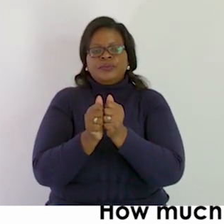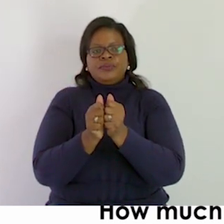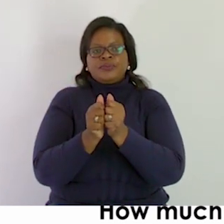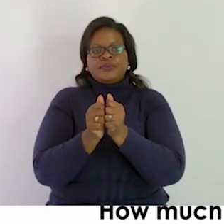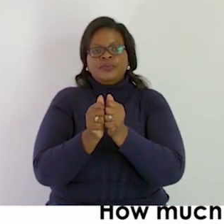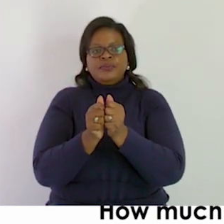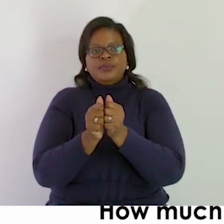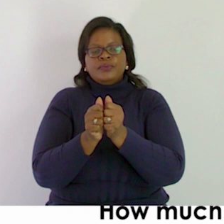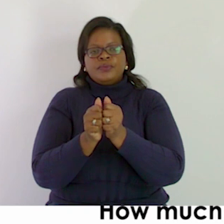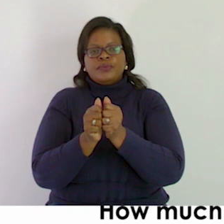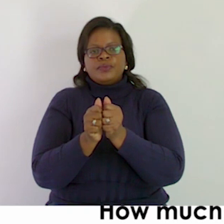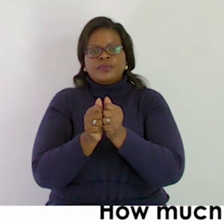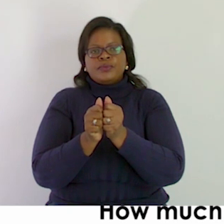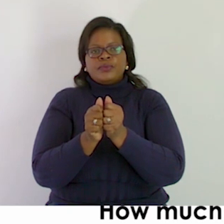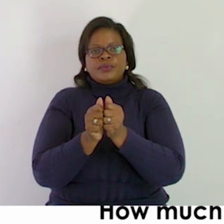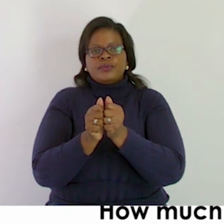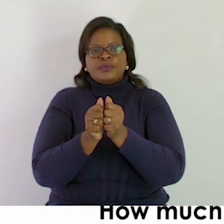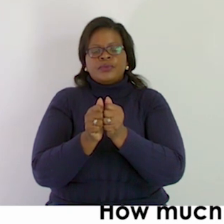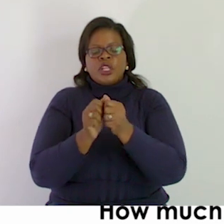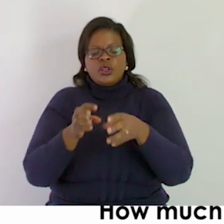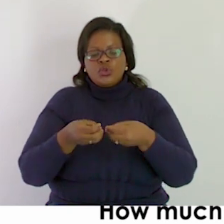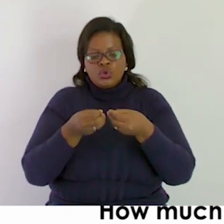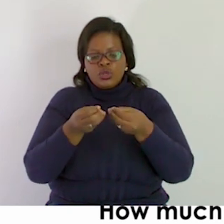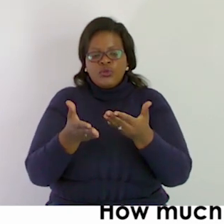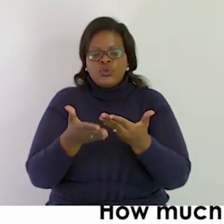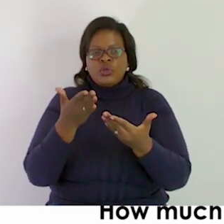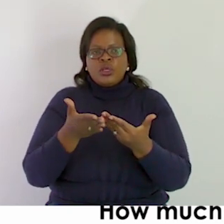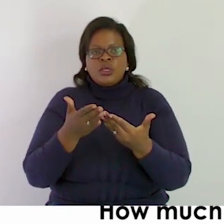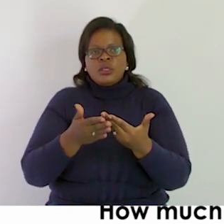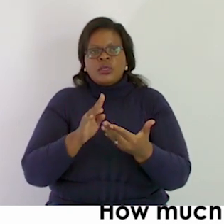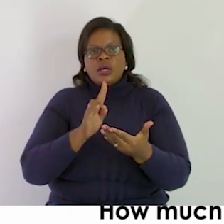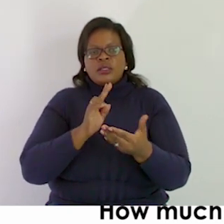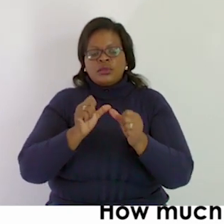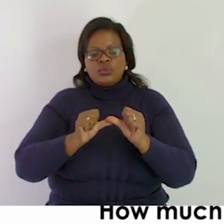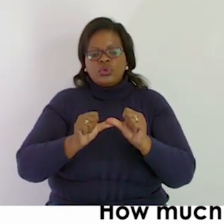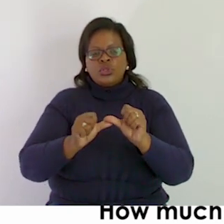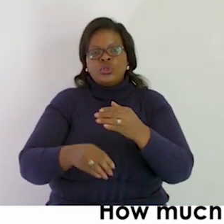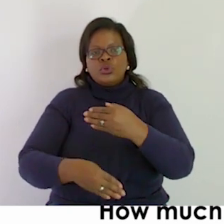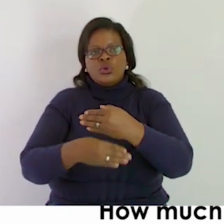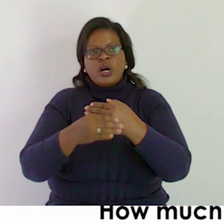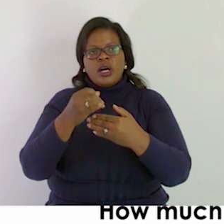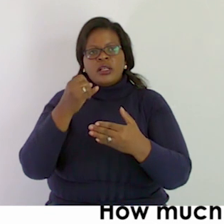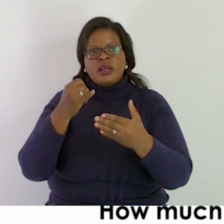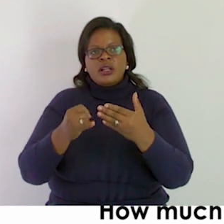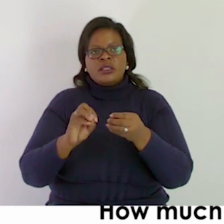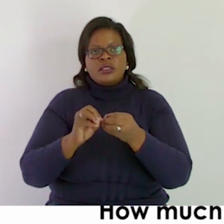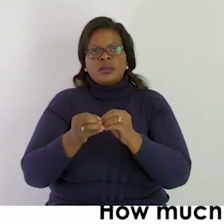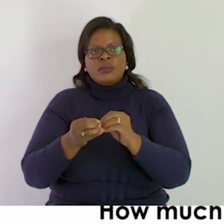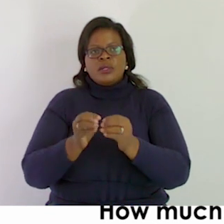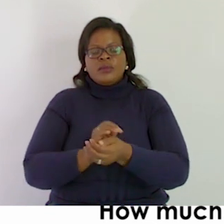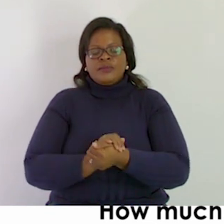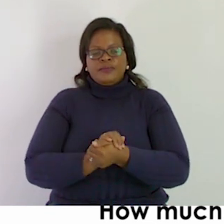That will give you an easy answer so that you can continue to add the next number. All